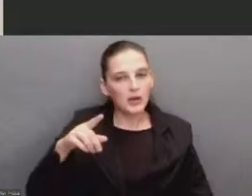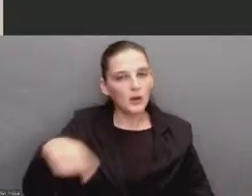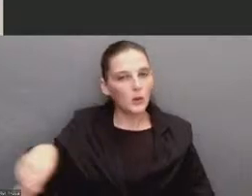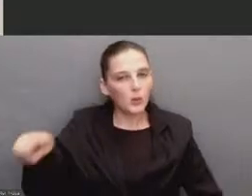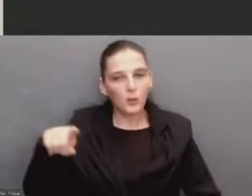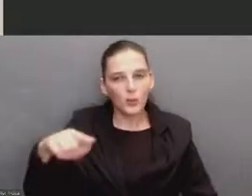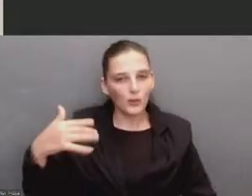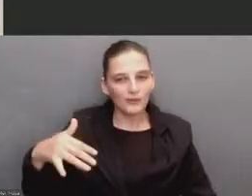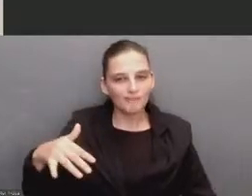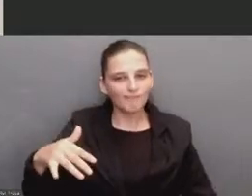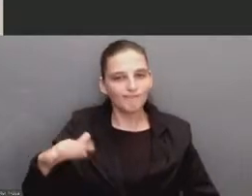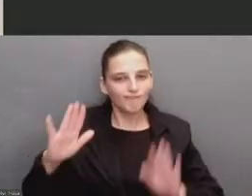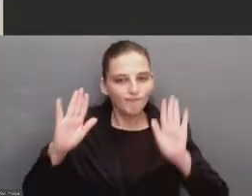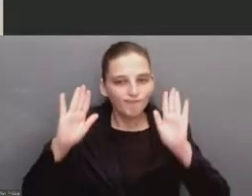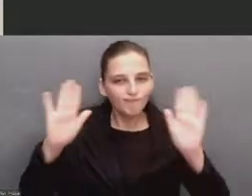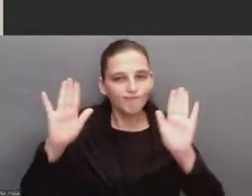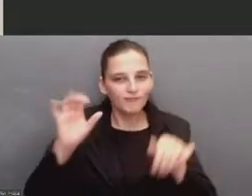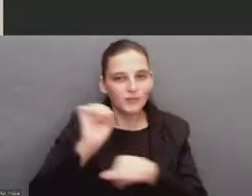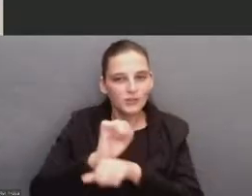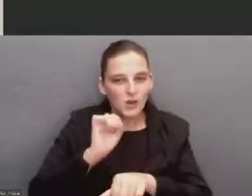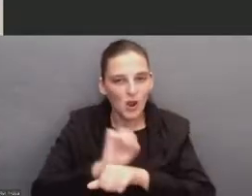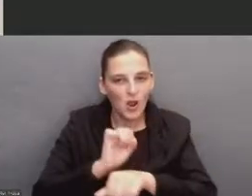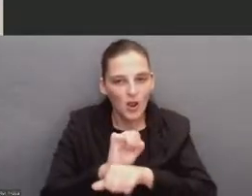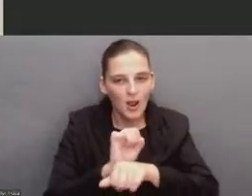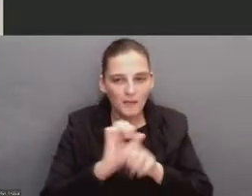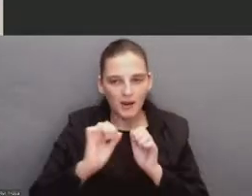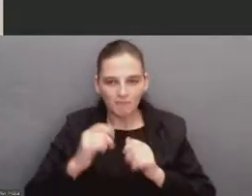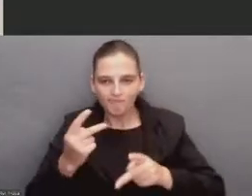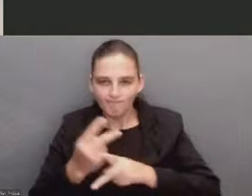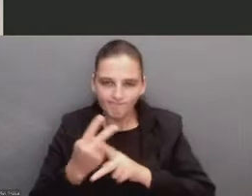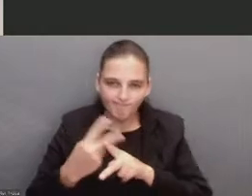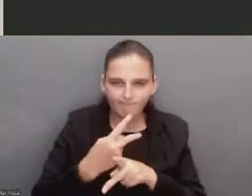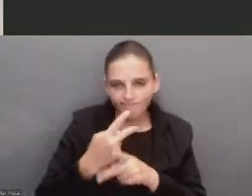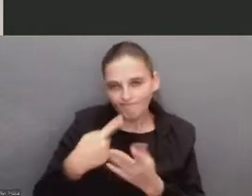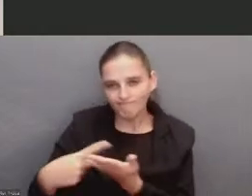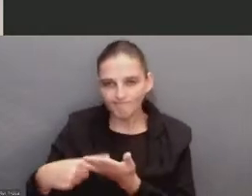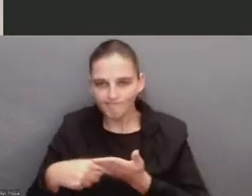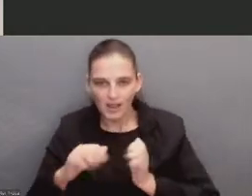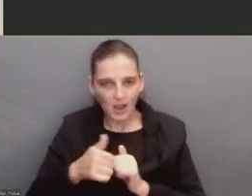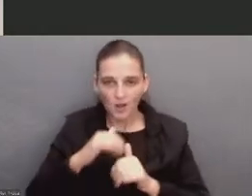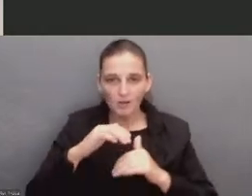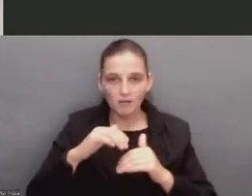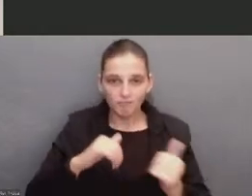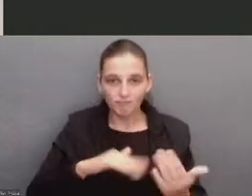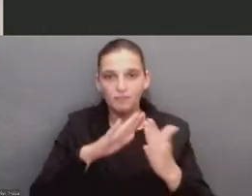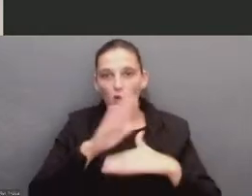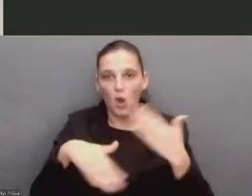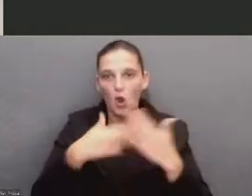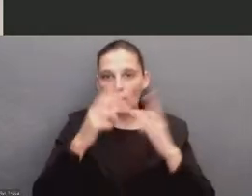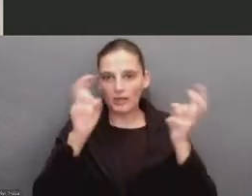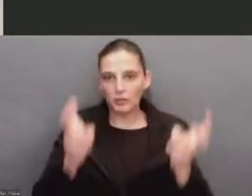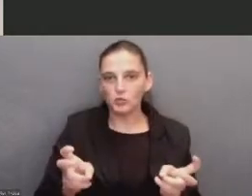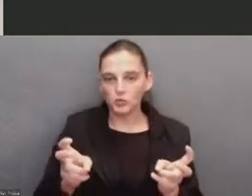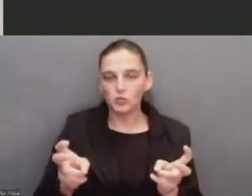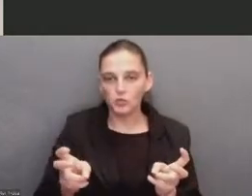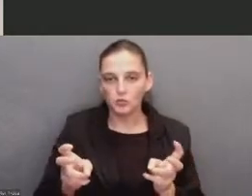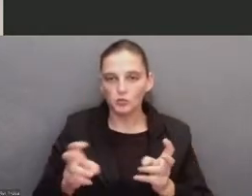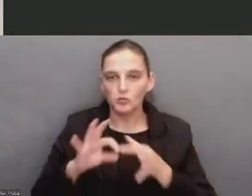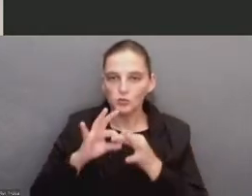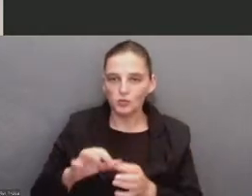superior job in addressing all the issues, or most of the pertinent ones, relating to data